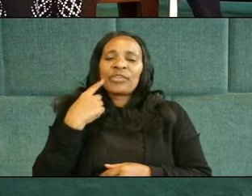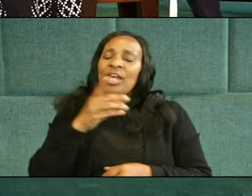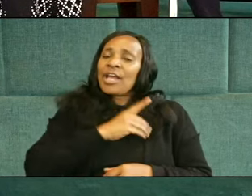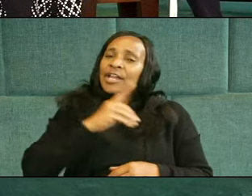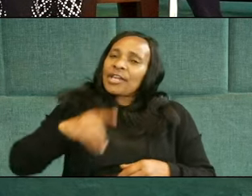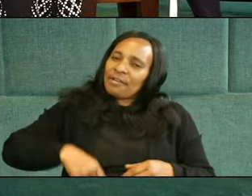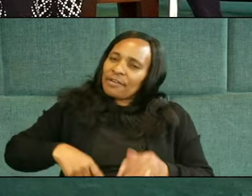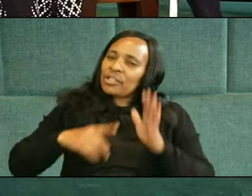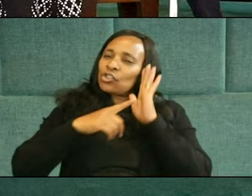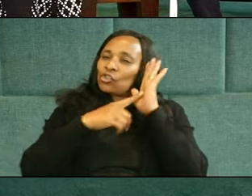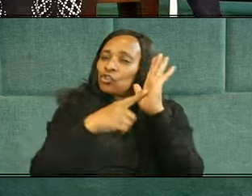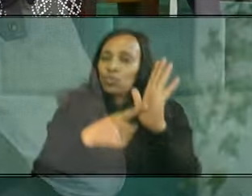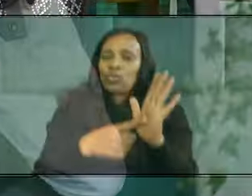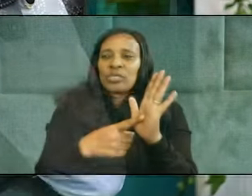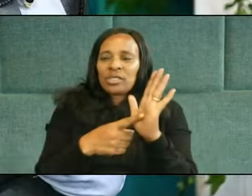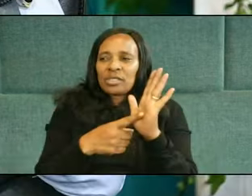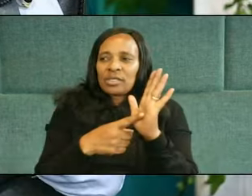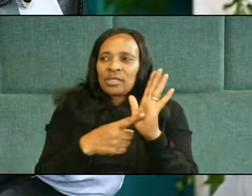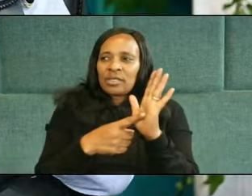David